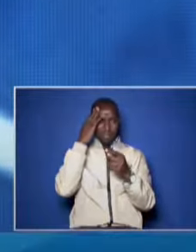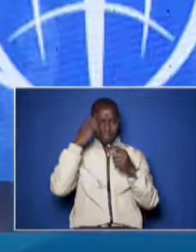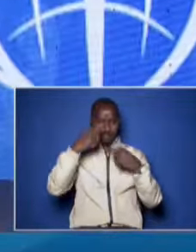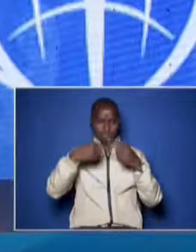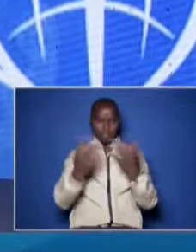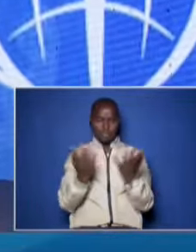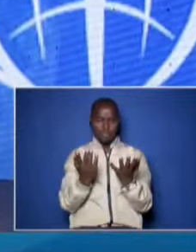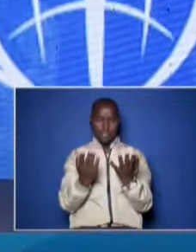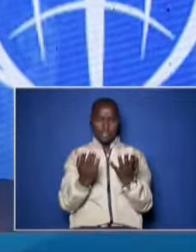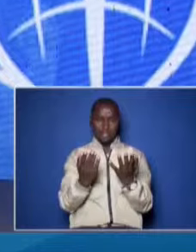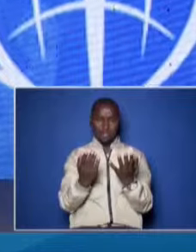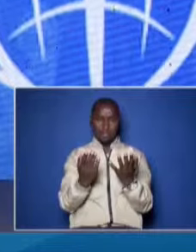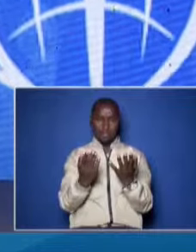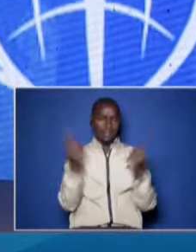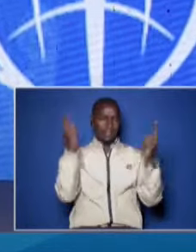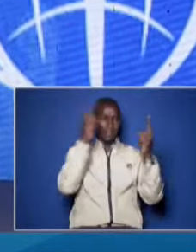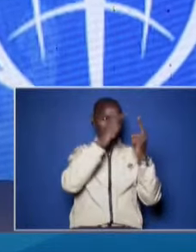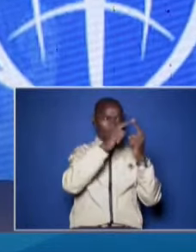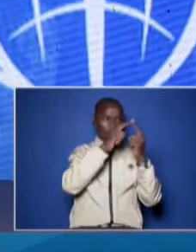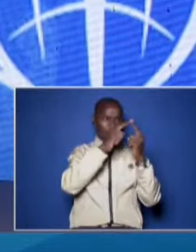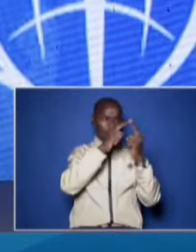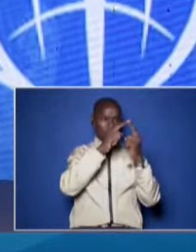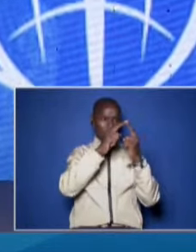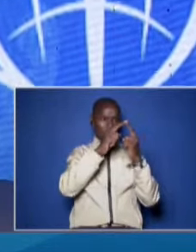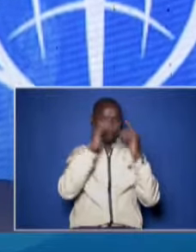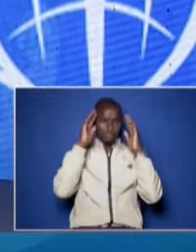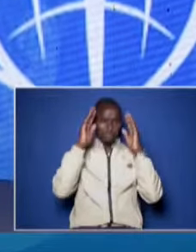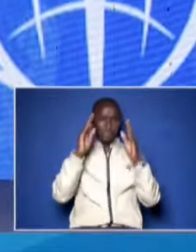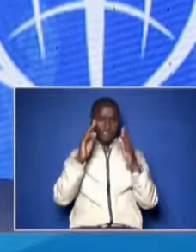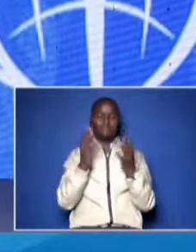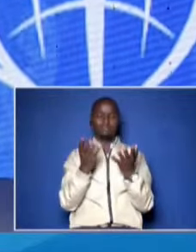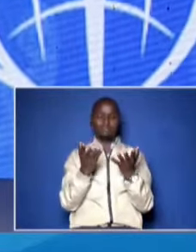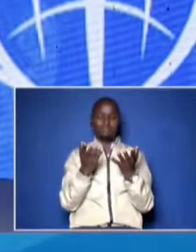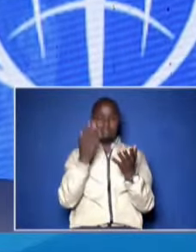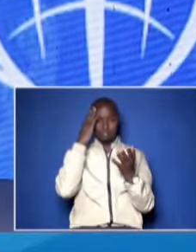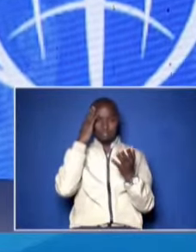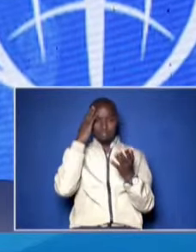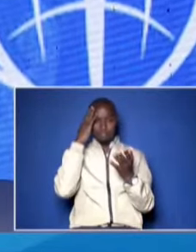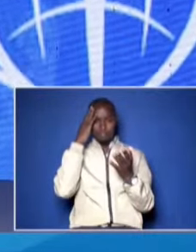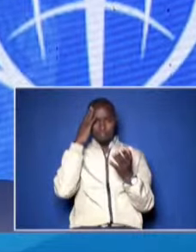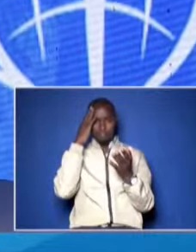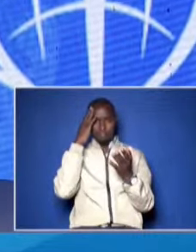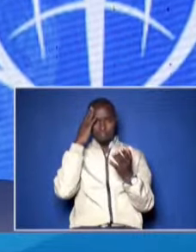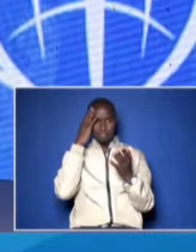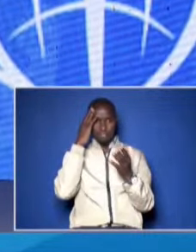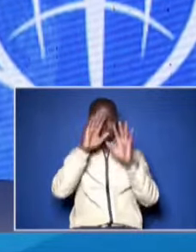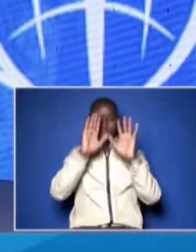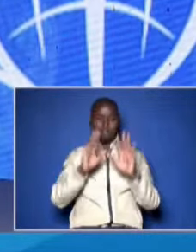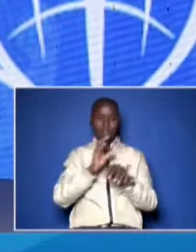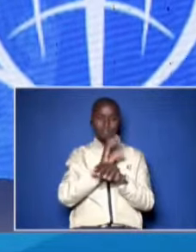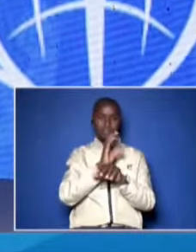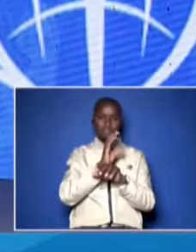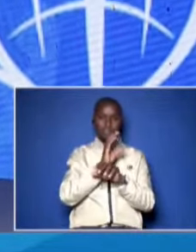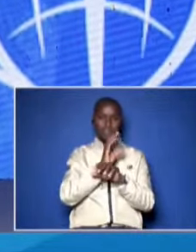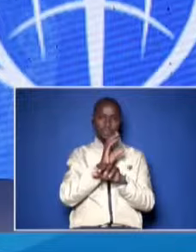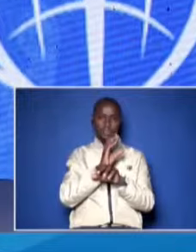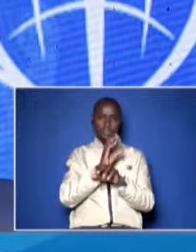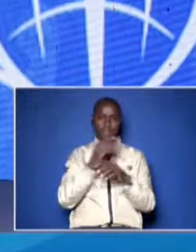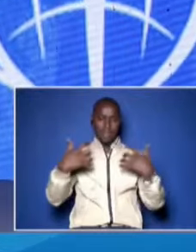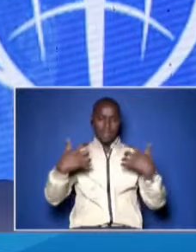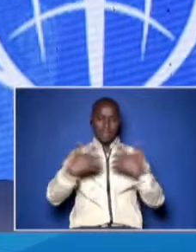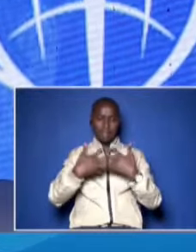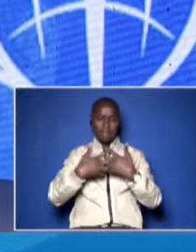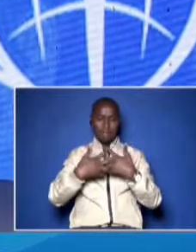purpose of my existence one of the greatest needs in the church today is to come back to the